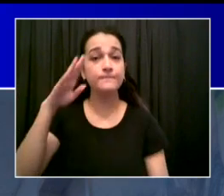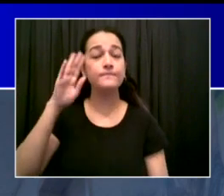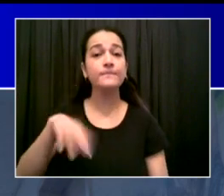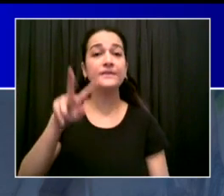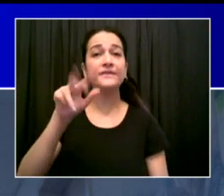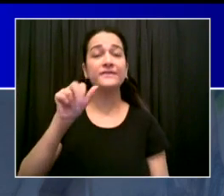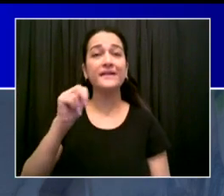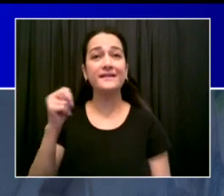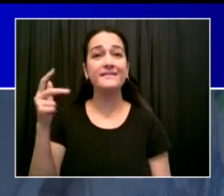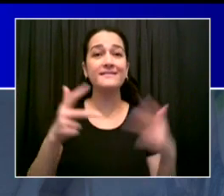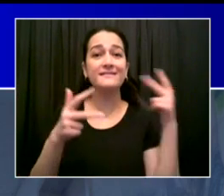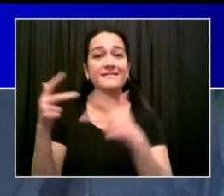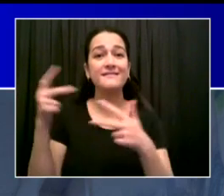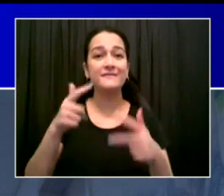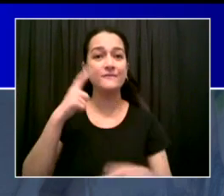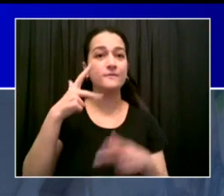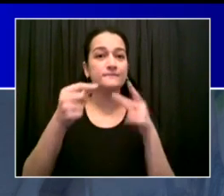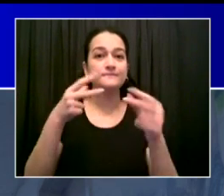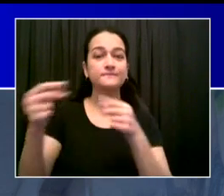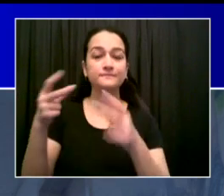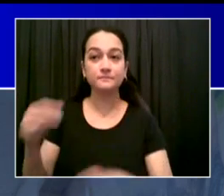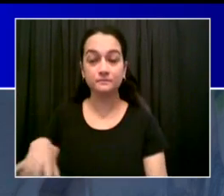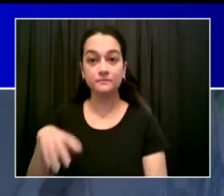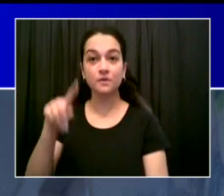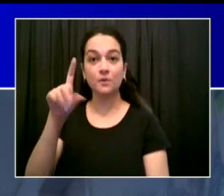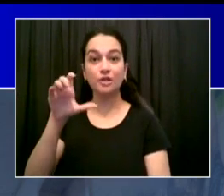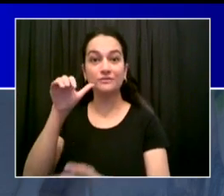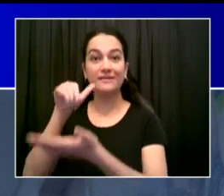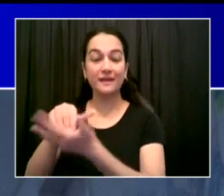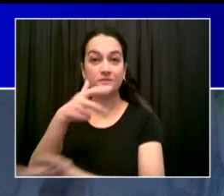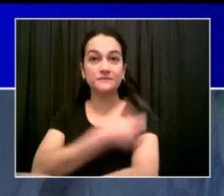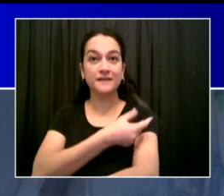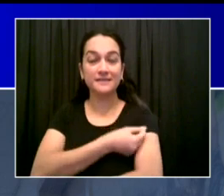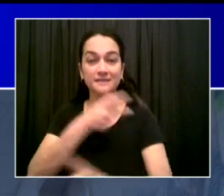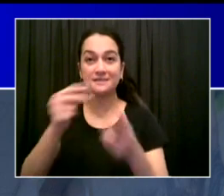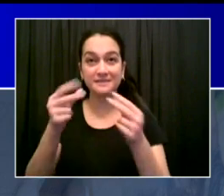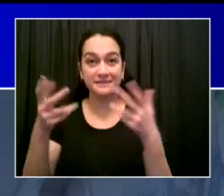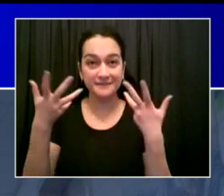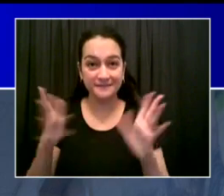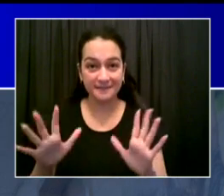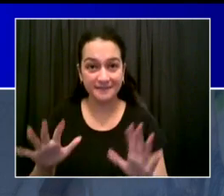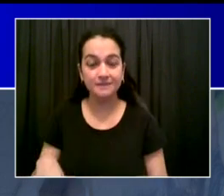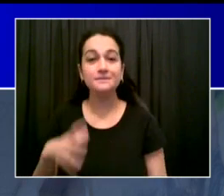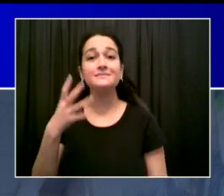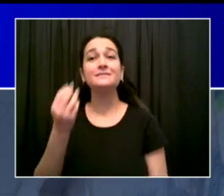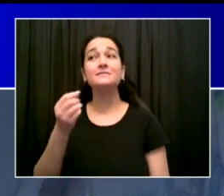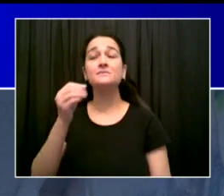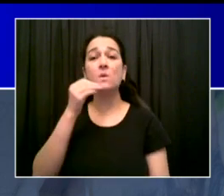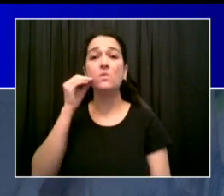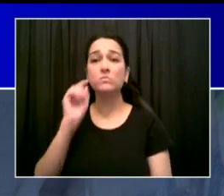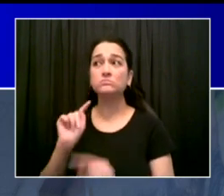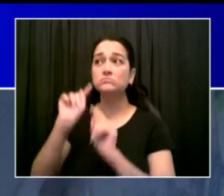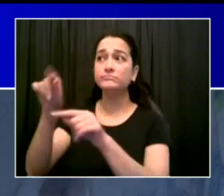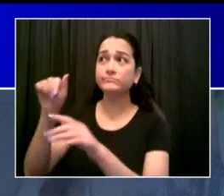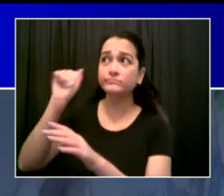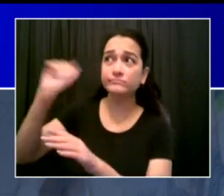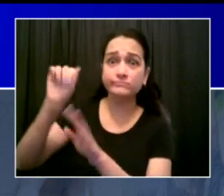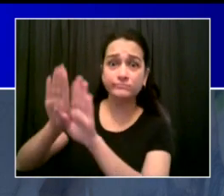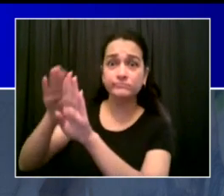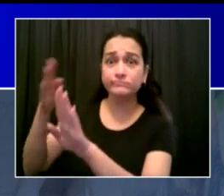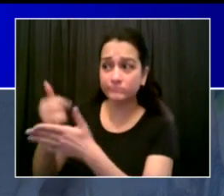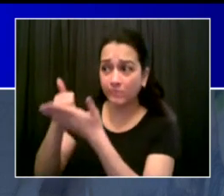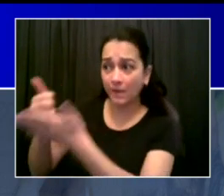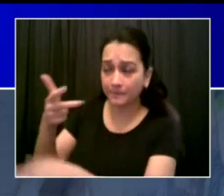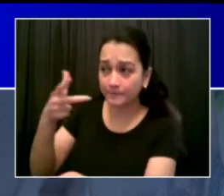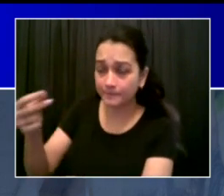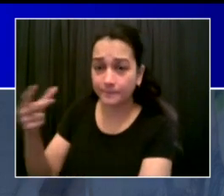given in people's homes, and we're saying to all New Yorkers, if you need a vaccine and you want it brought to your home, literally, you can make an appointment and someone will come to